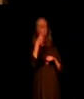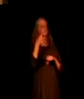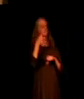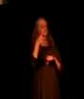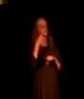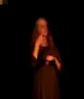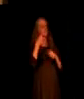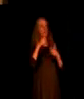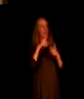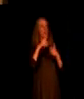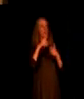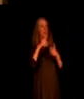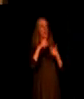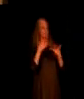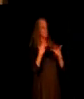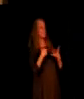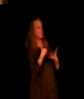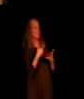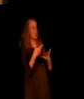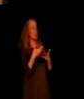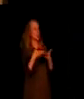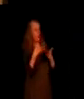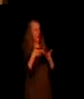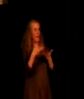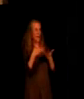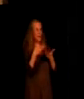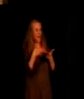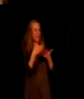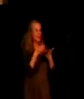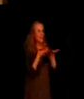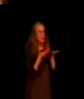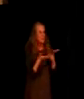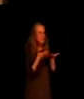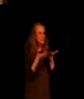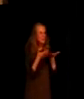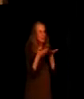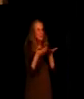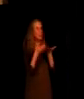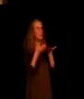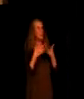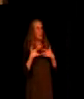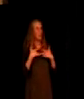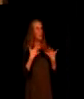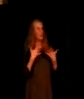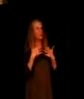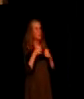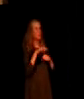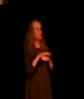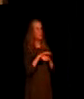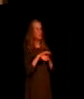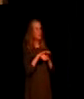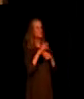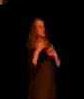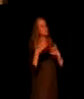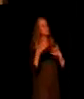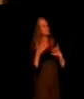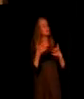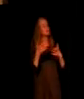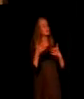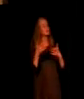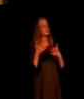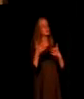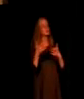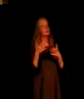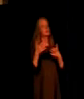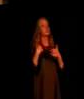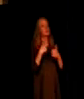and then we're all just sitting there, just melting with stress, and they say,